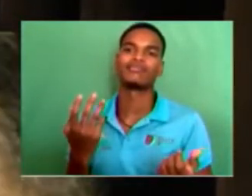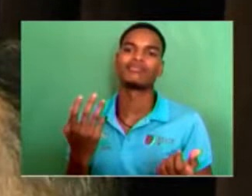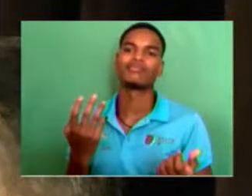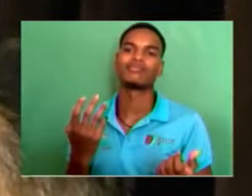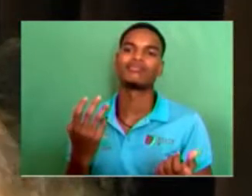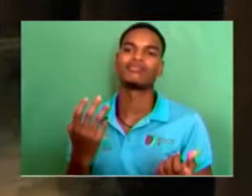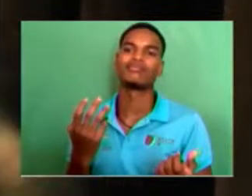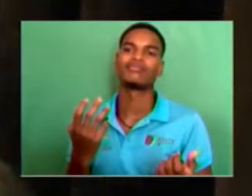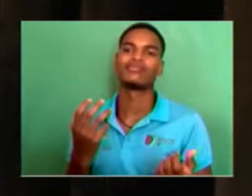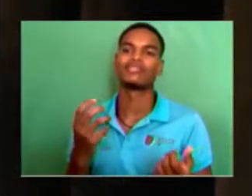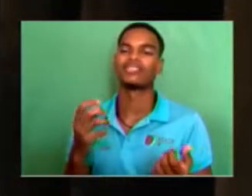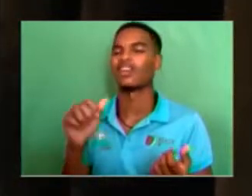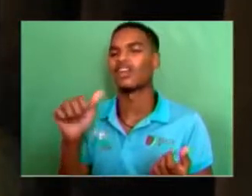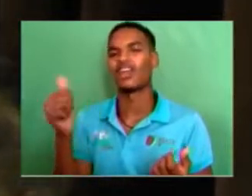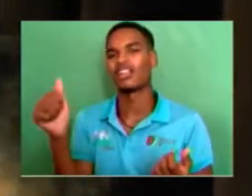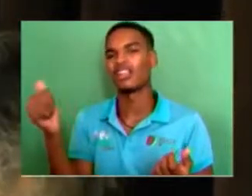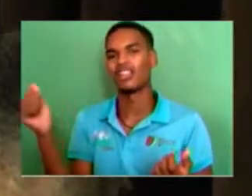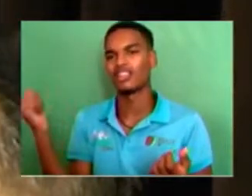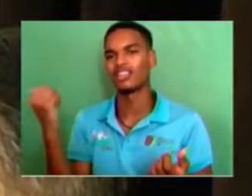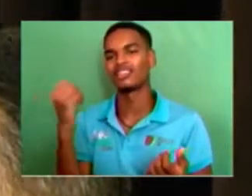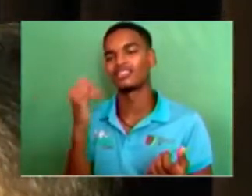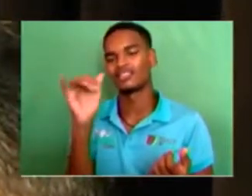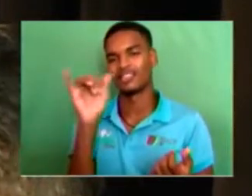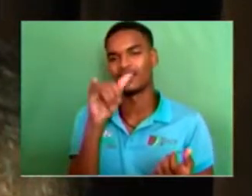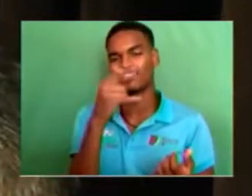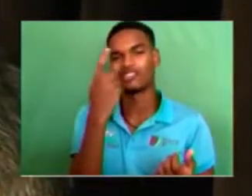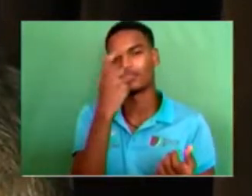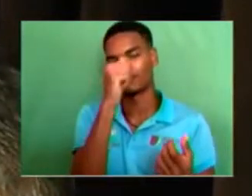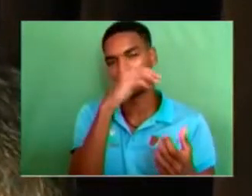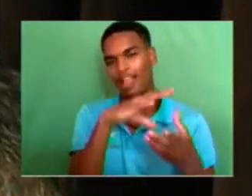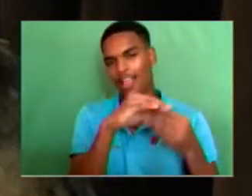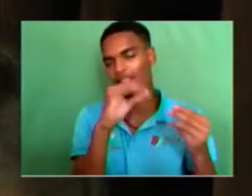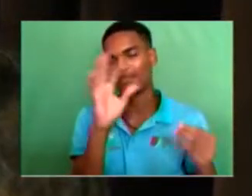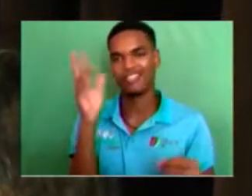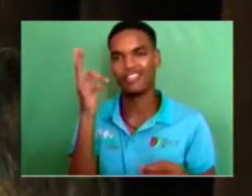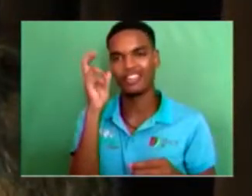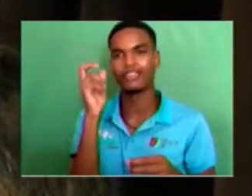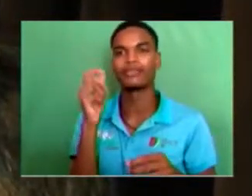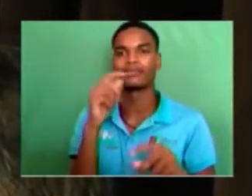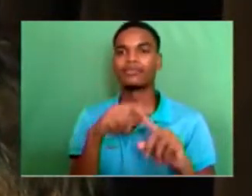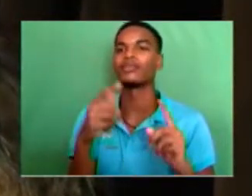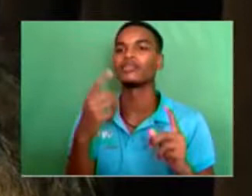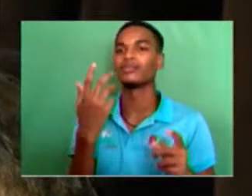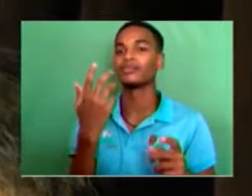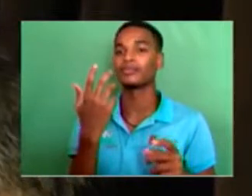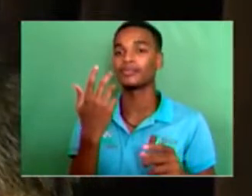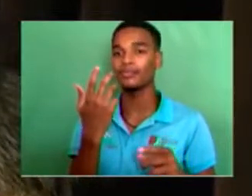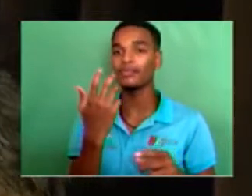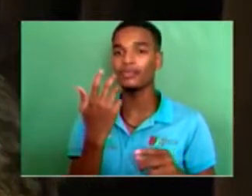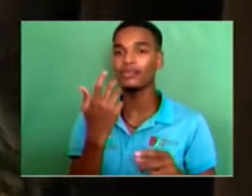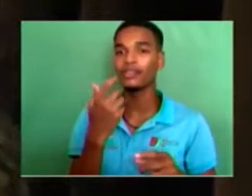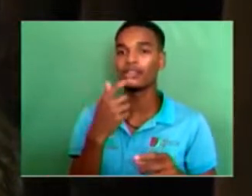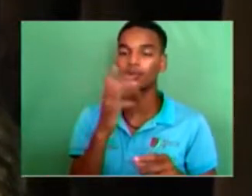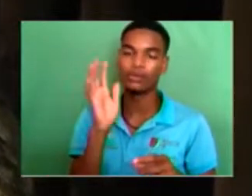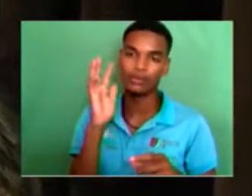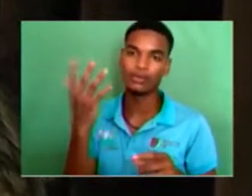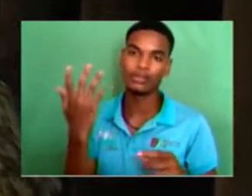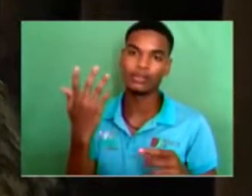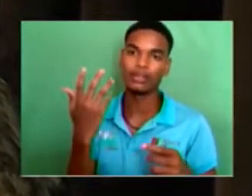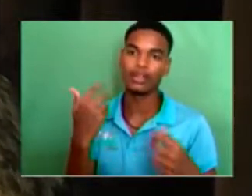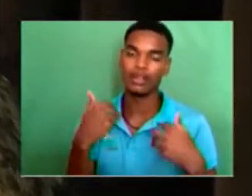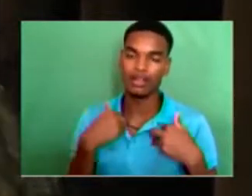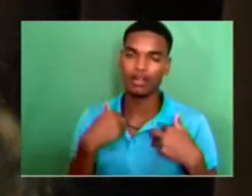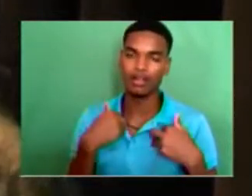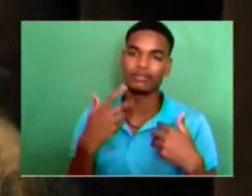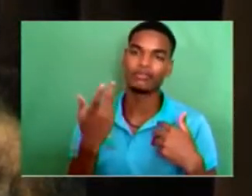and other things like that, which while they're nice to have, they're going to be